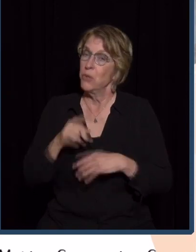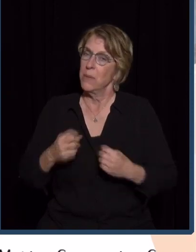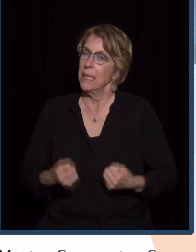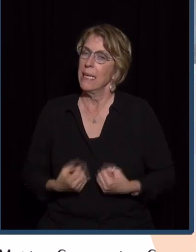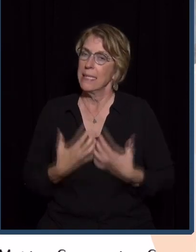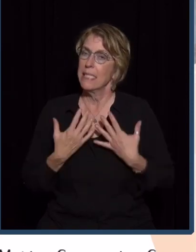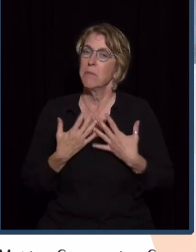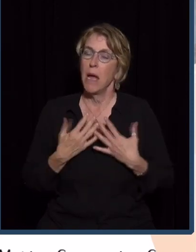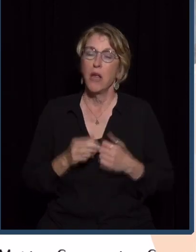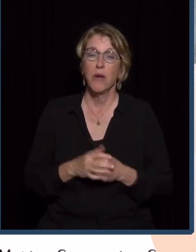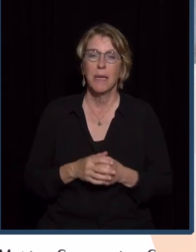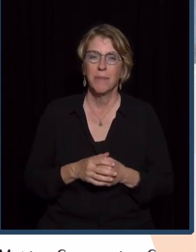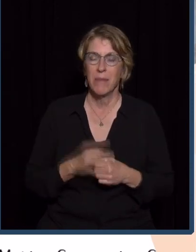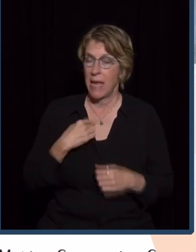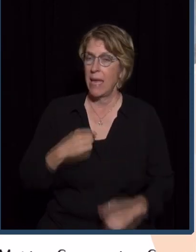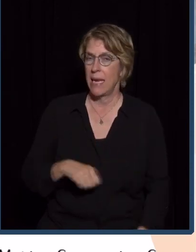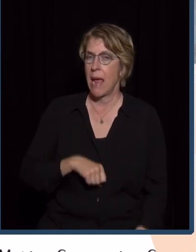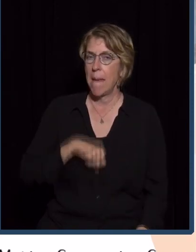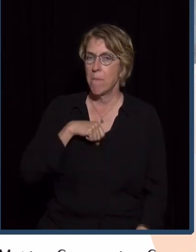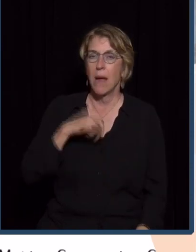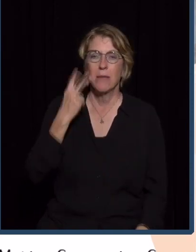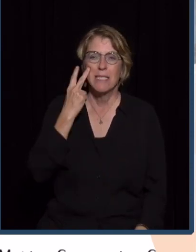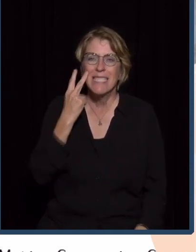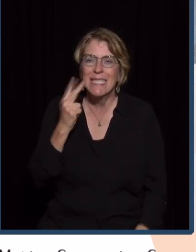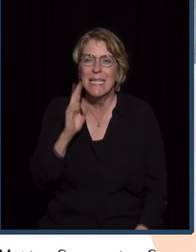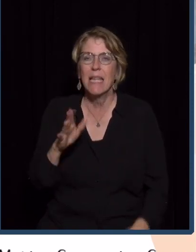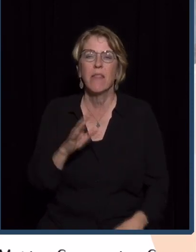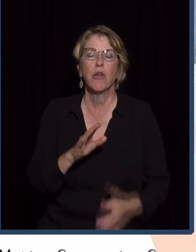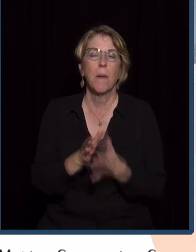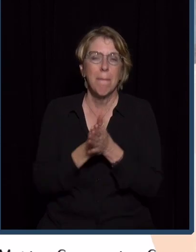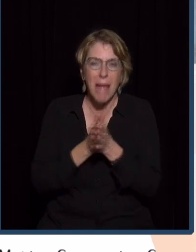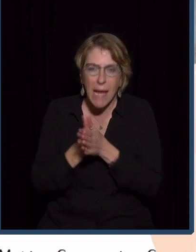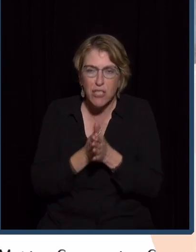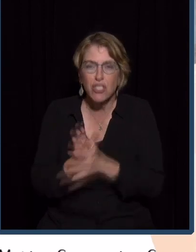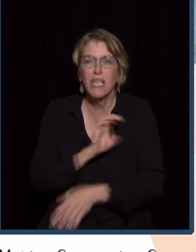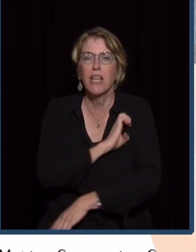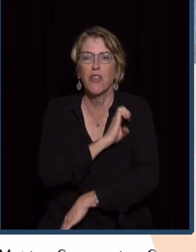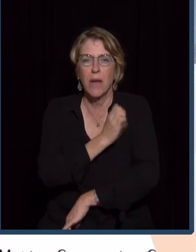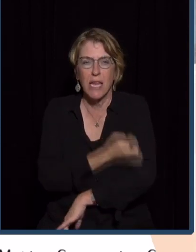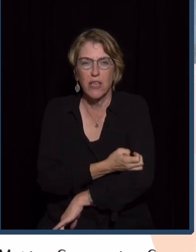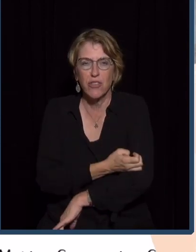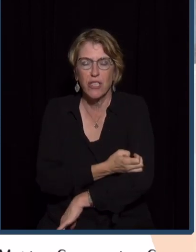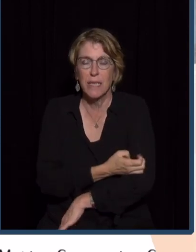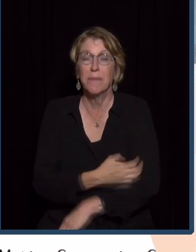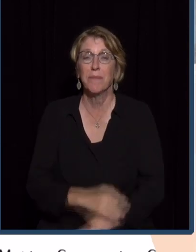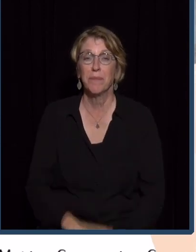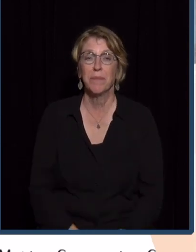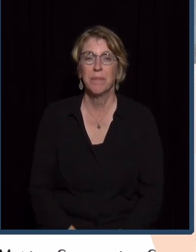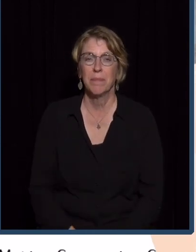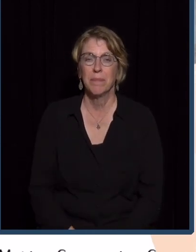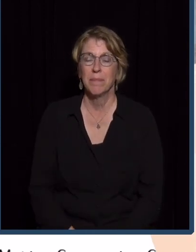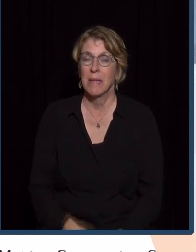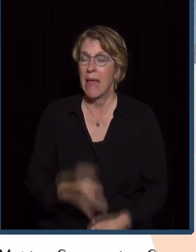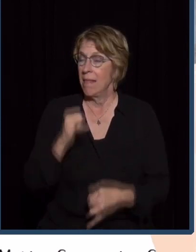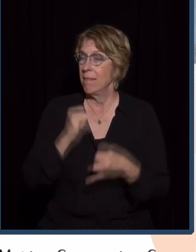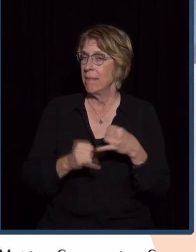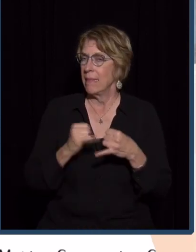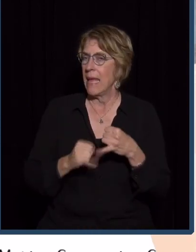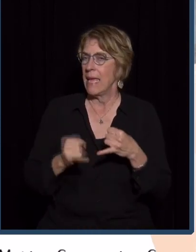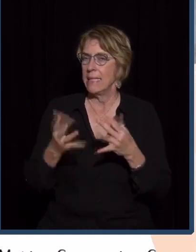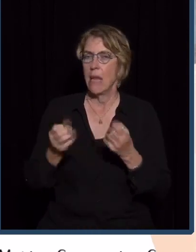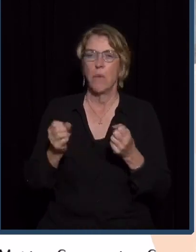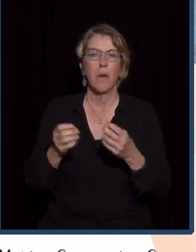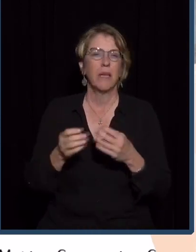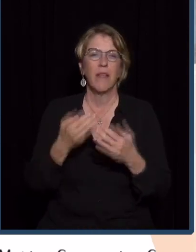inspiring and makes me so proud to see this passion and energy within our organization. Before I leave you, I must thank our biggest supporter and